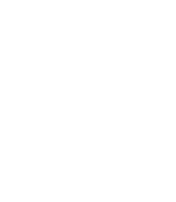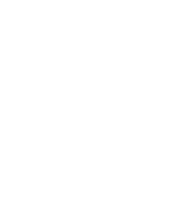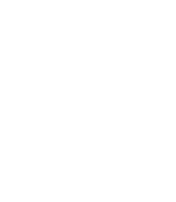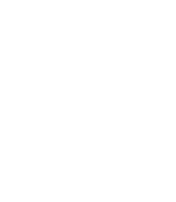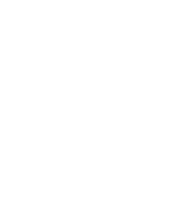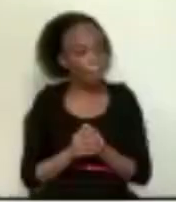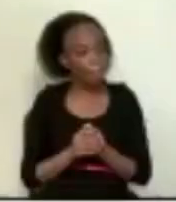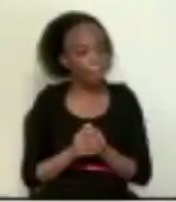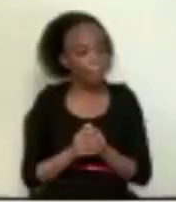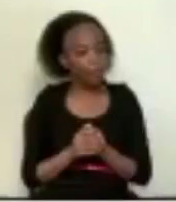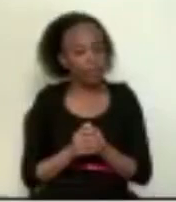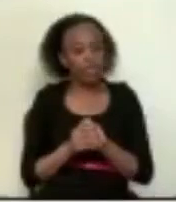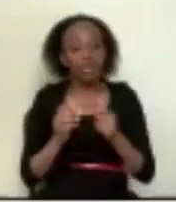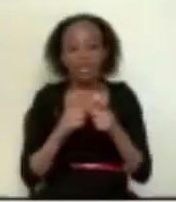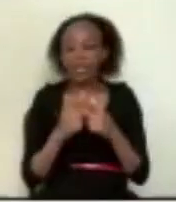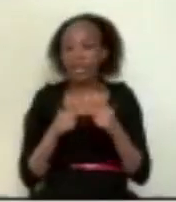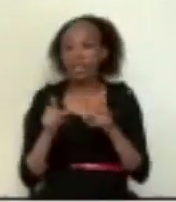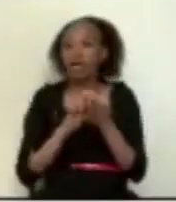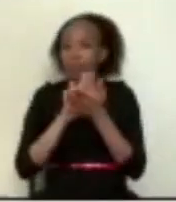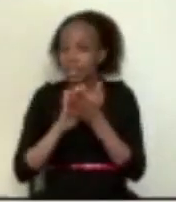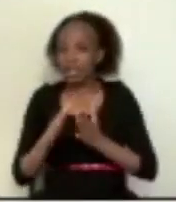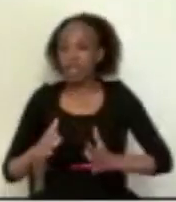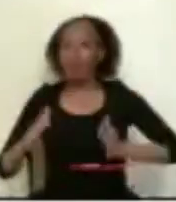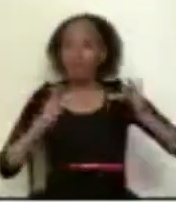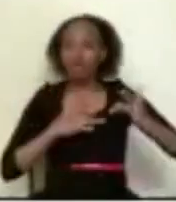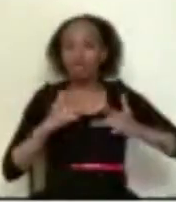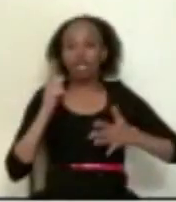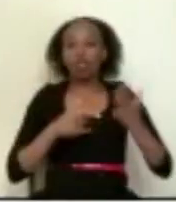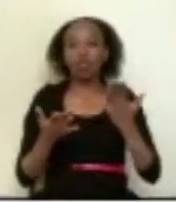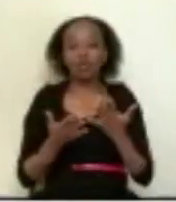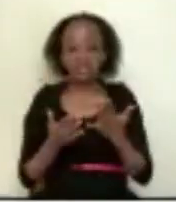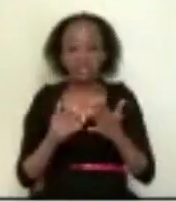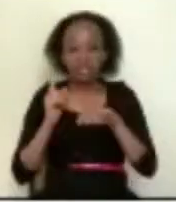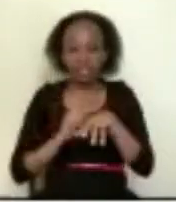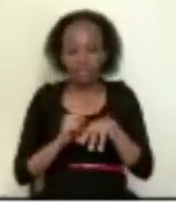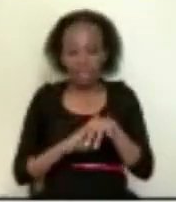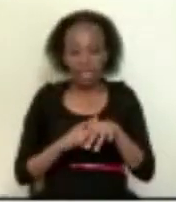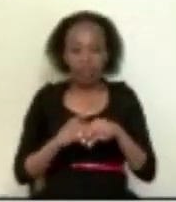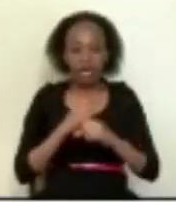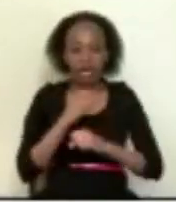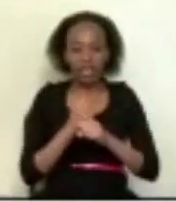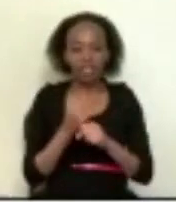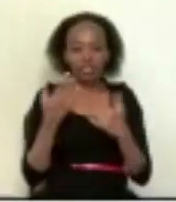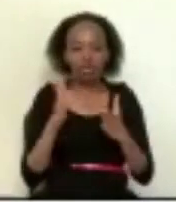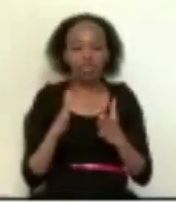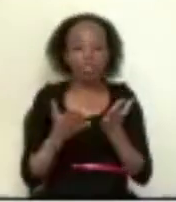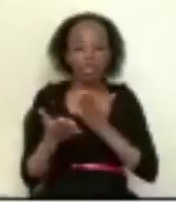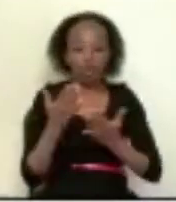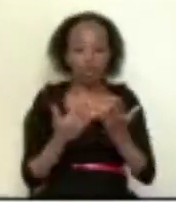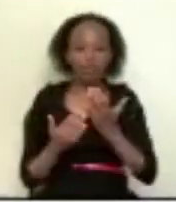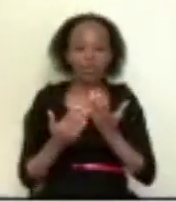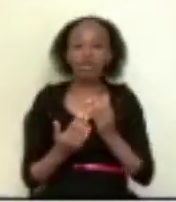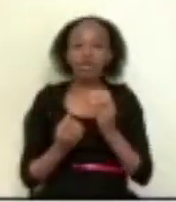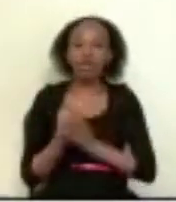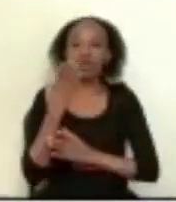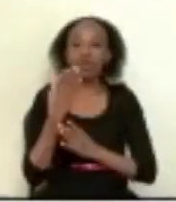yeah. And then basically the biggest concern was that after years of positive economic growth in